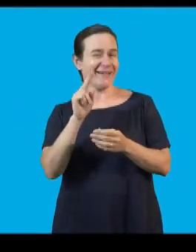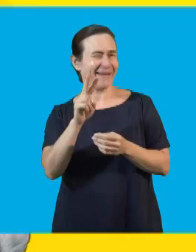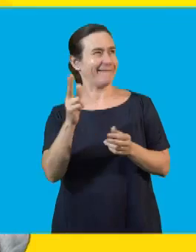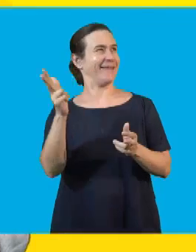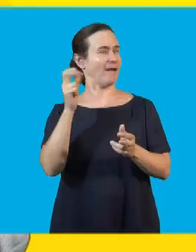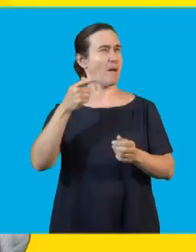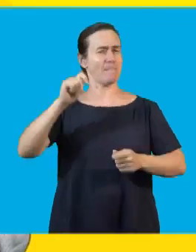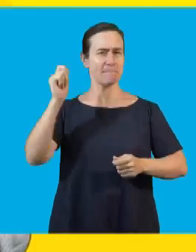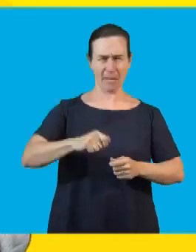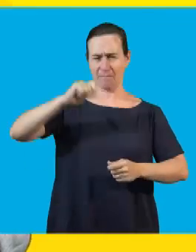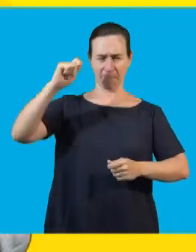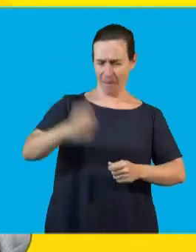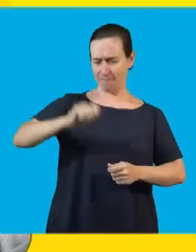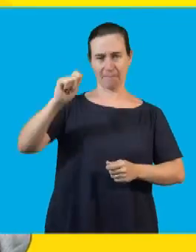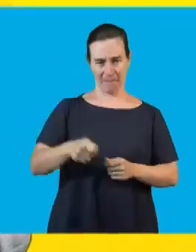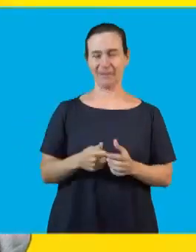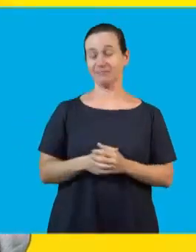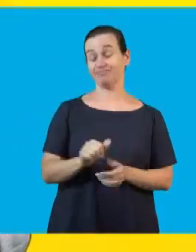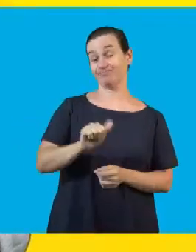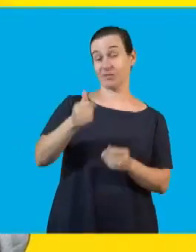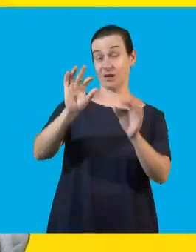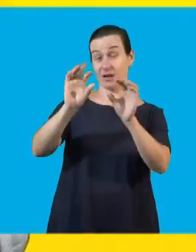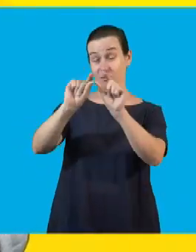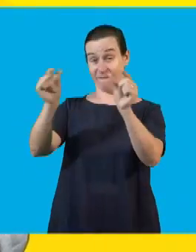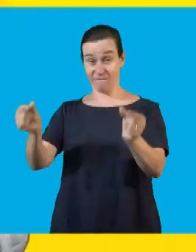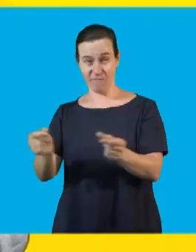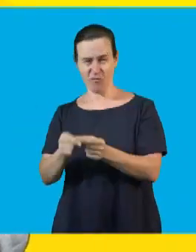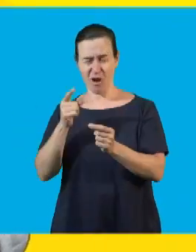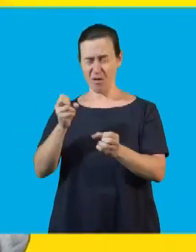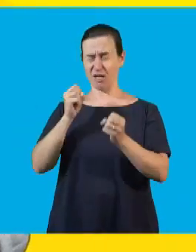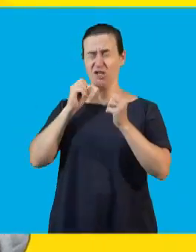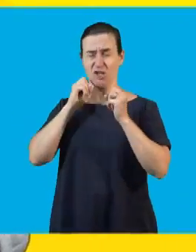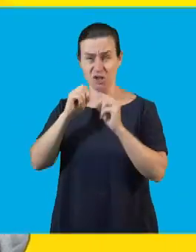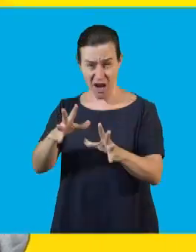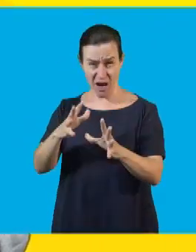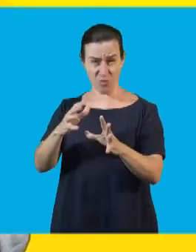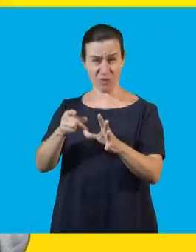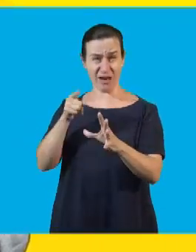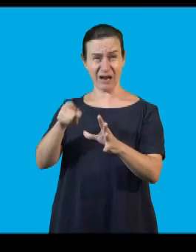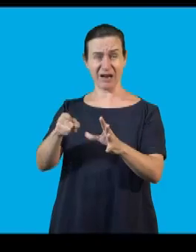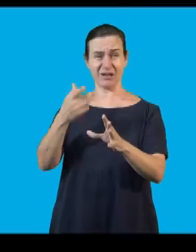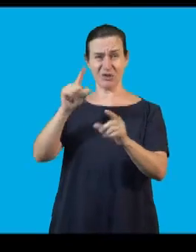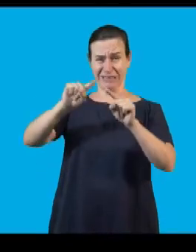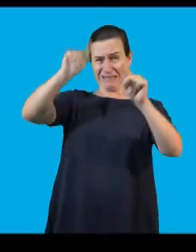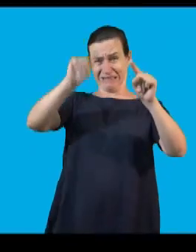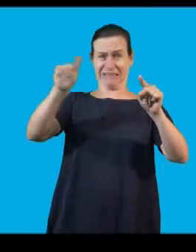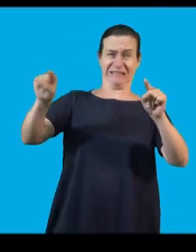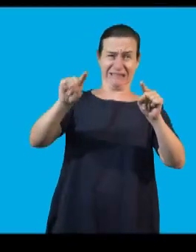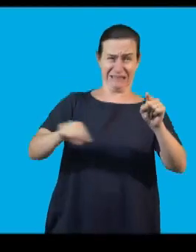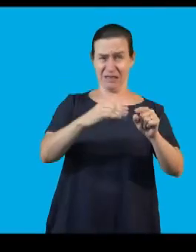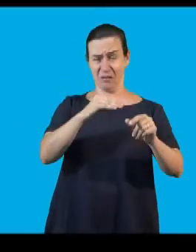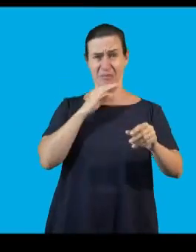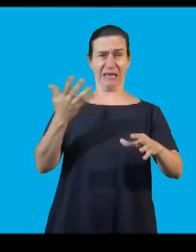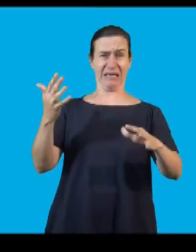almost hear the sound as it's being emphasized. In frame 2, look at the shouting or the exclaimed voice for the